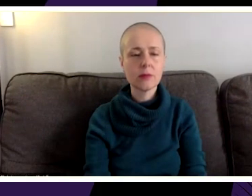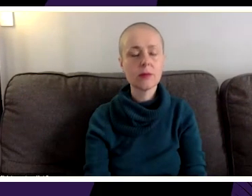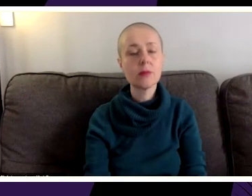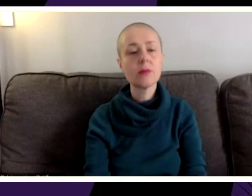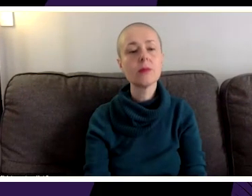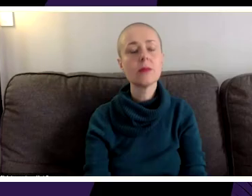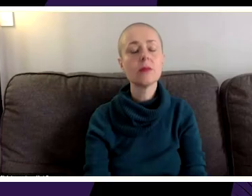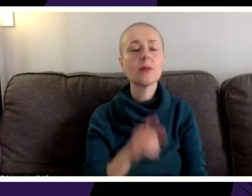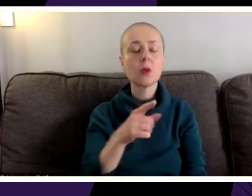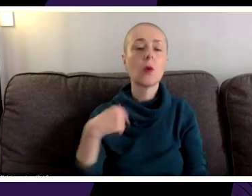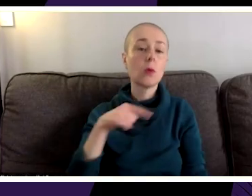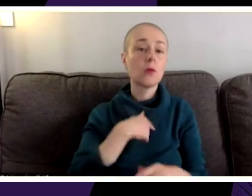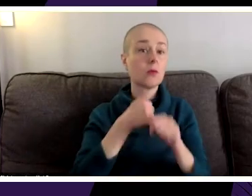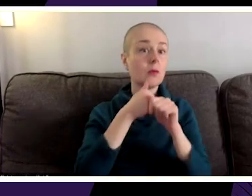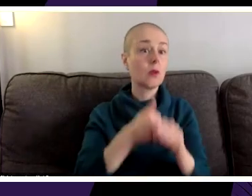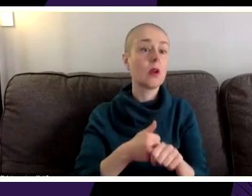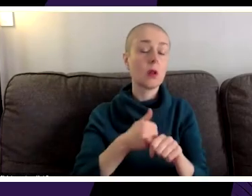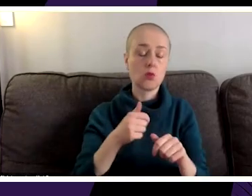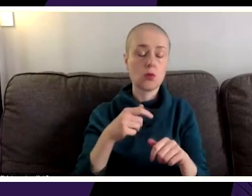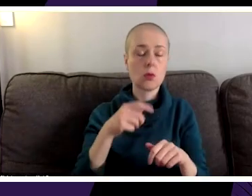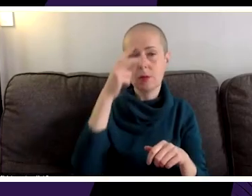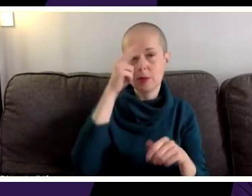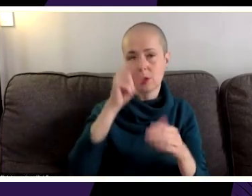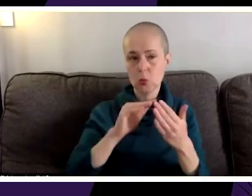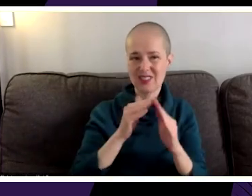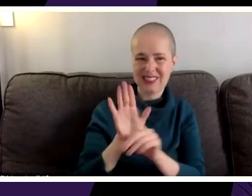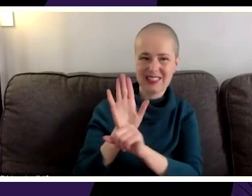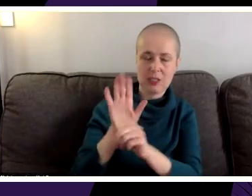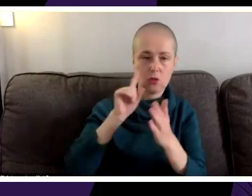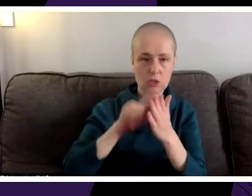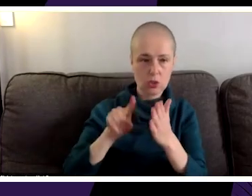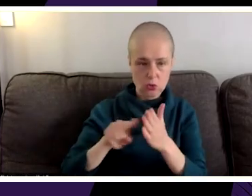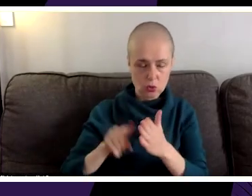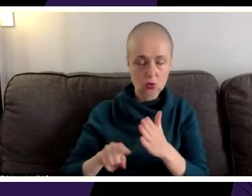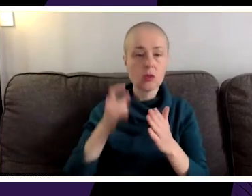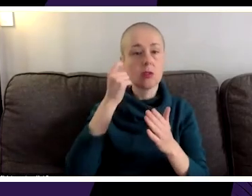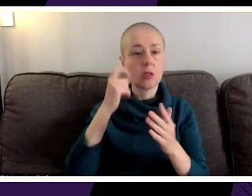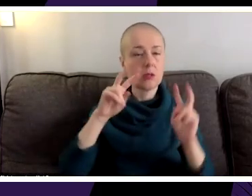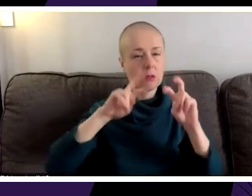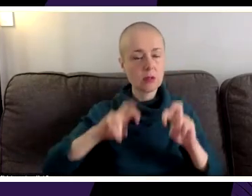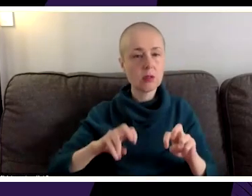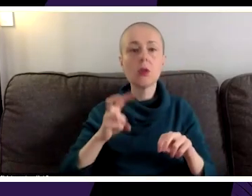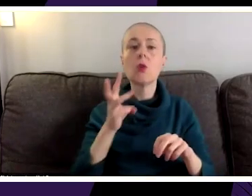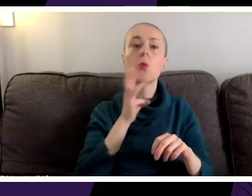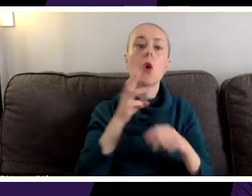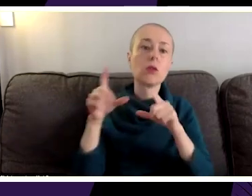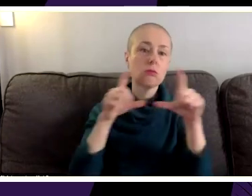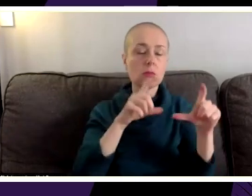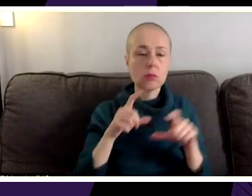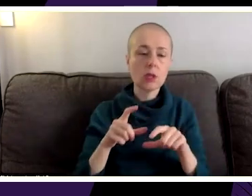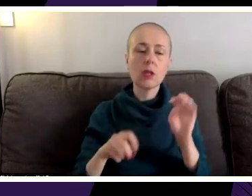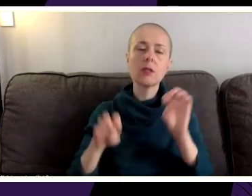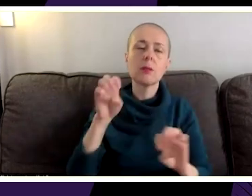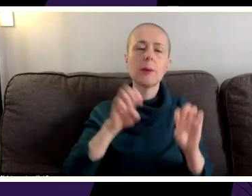artistic research that tells the story of Mexico City from the perspective of its bodies of water, through experimental cartography and the use of